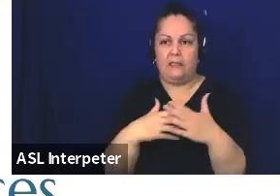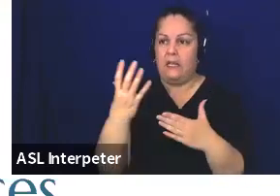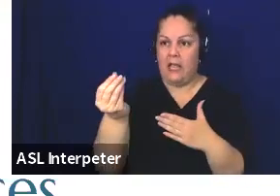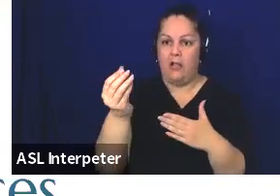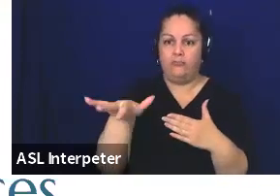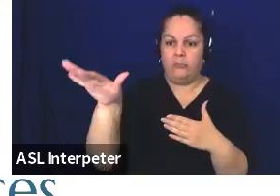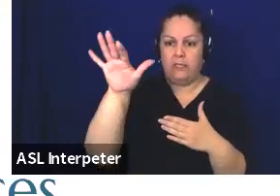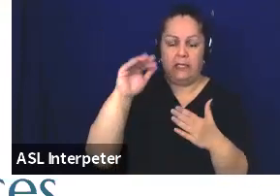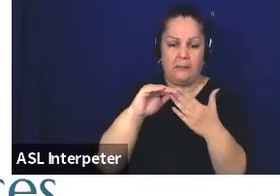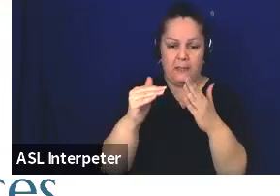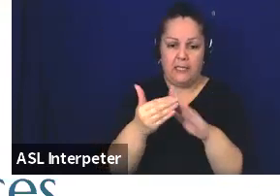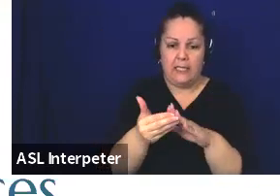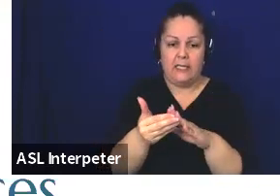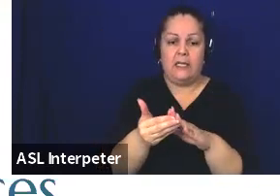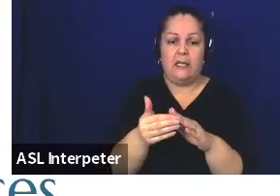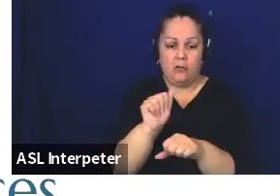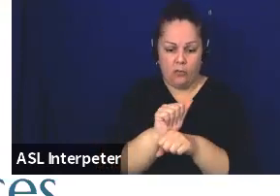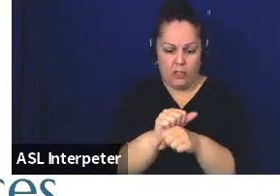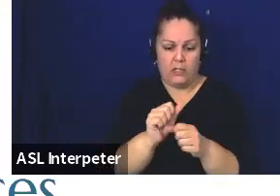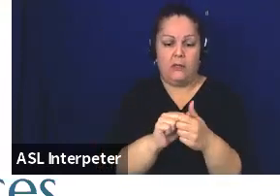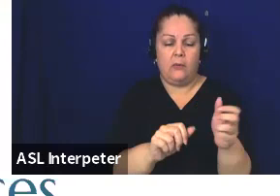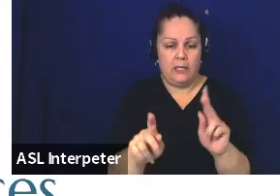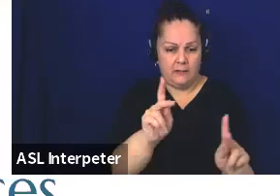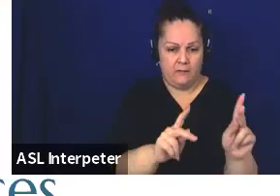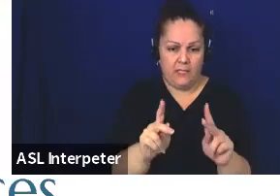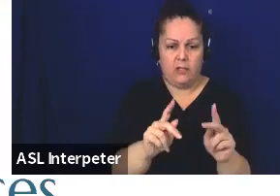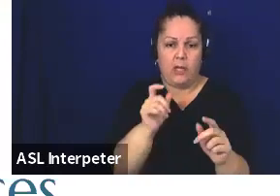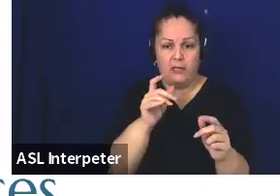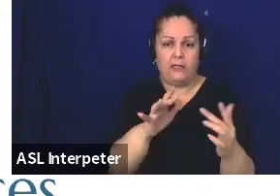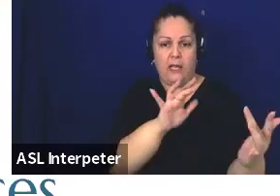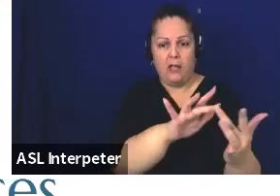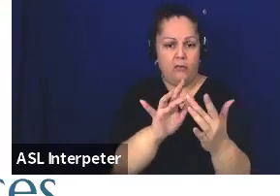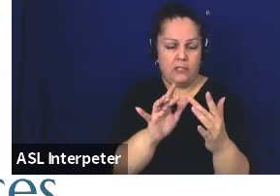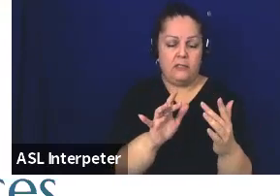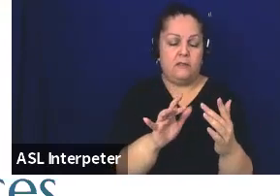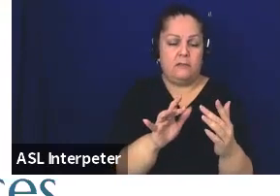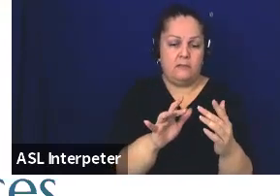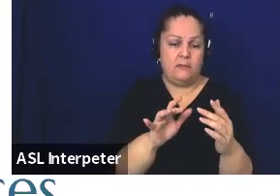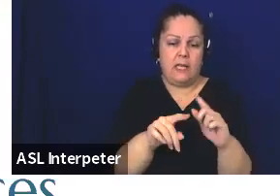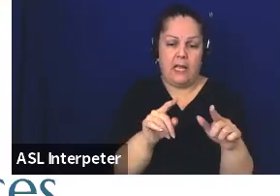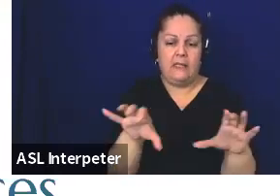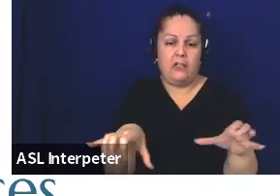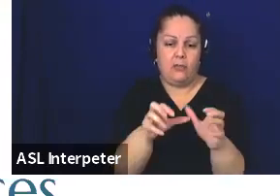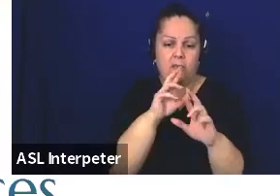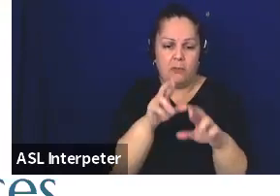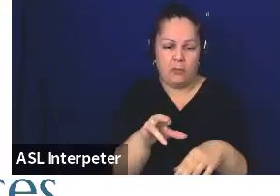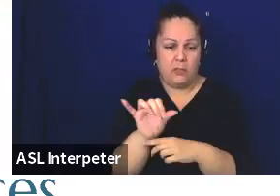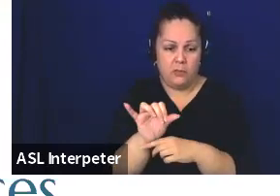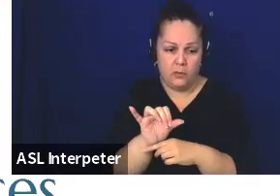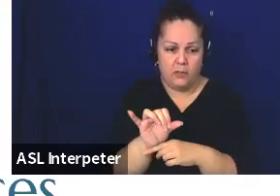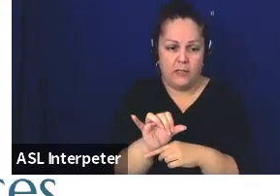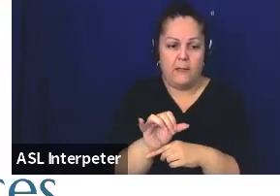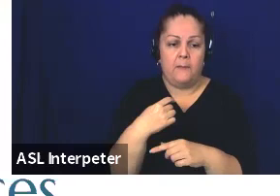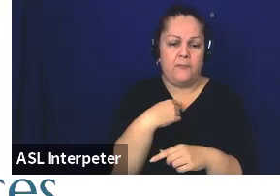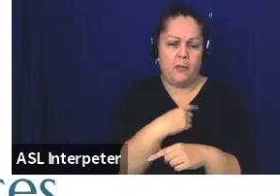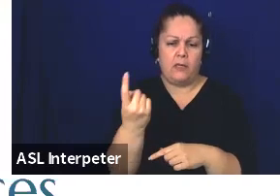the community and working with individuals in an outreach capacity as well as in the crisis response capacity. And we